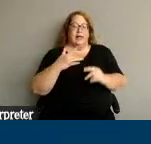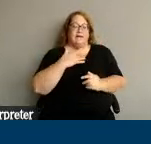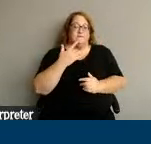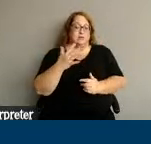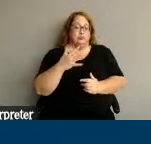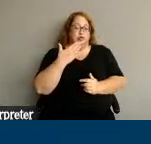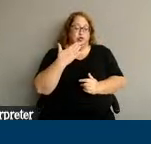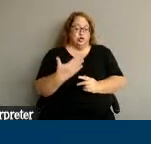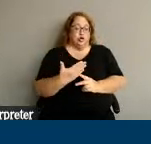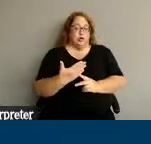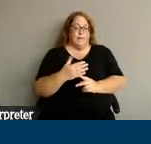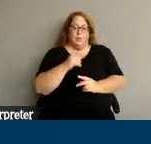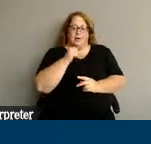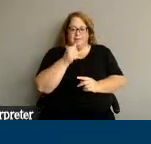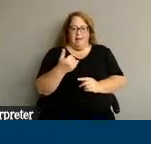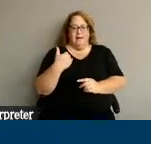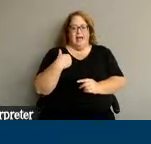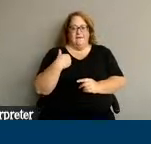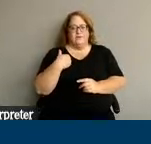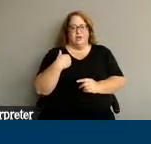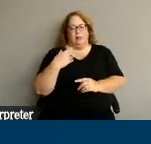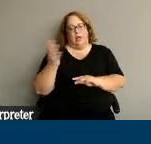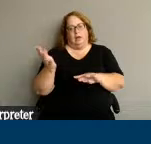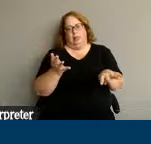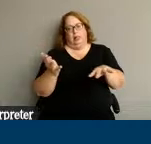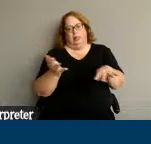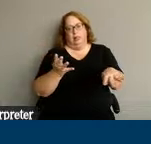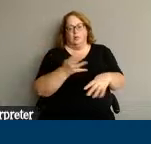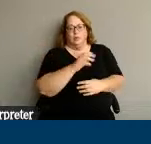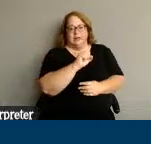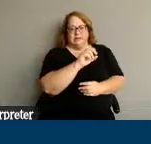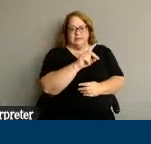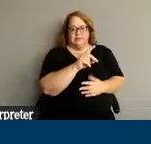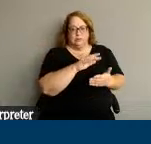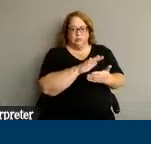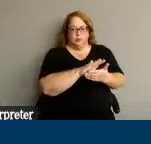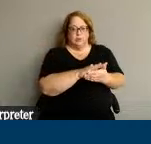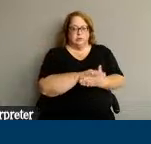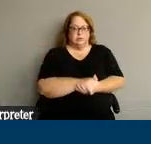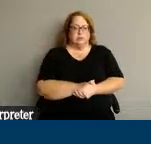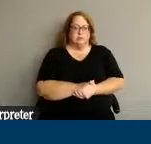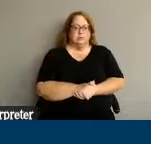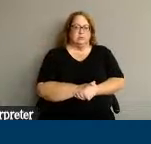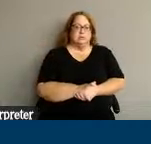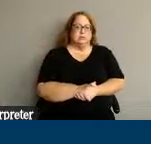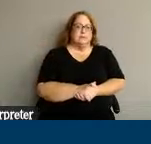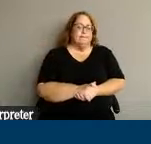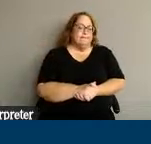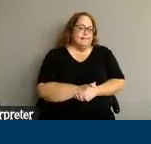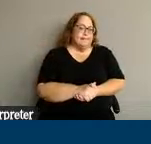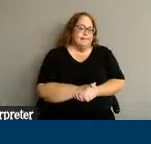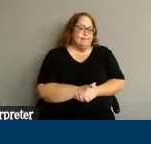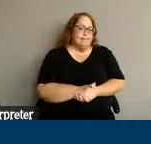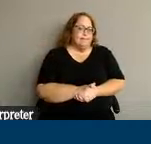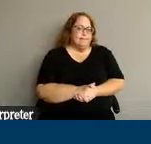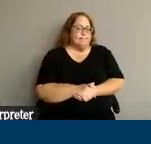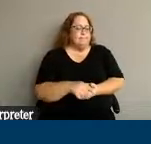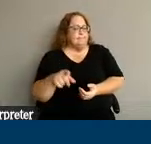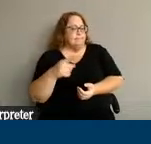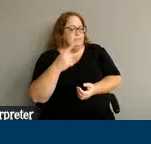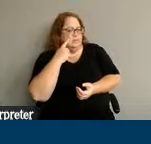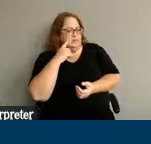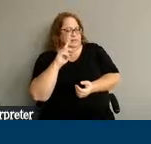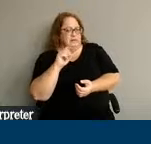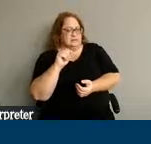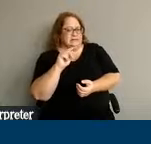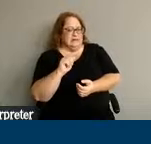good about not having a pipeline to our institution. I think regards there, if that's the data point that we want to look